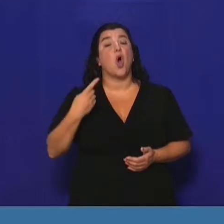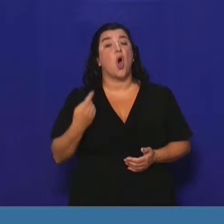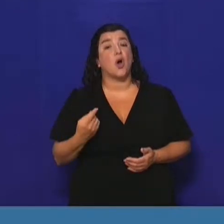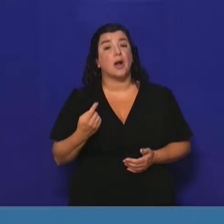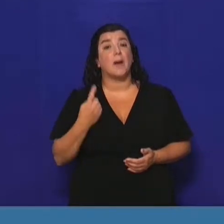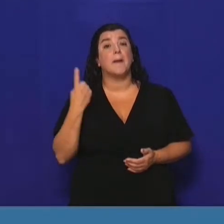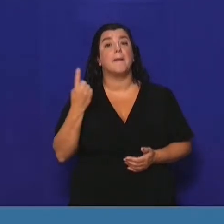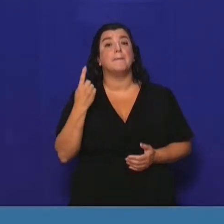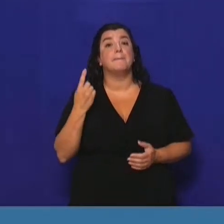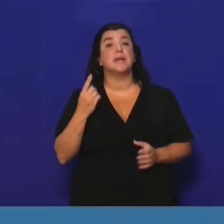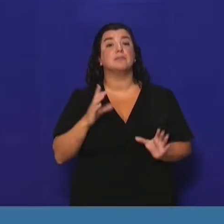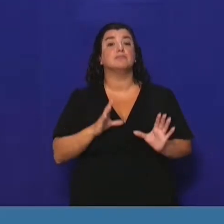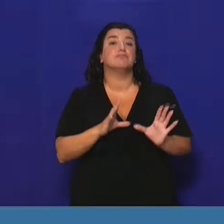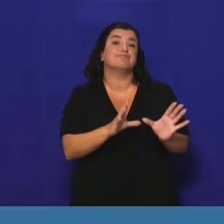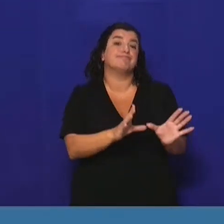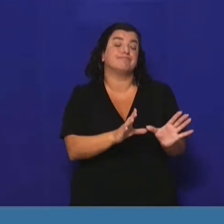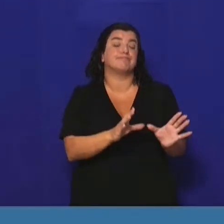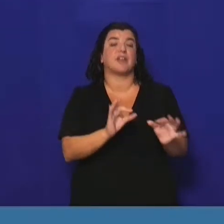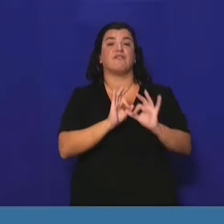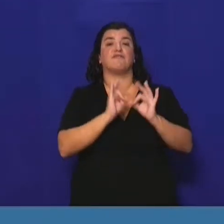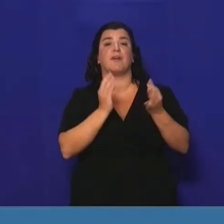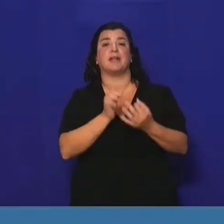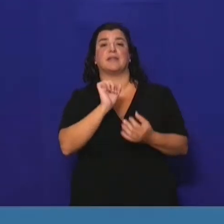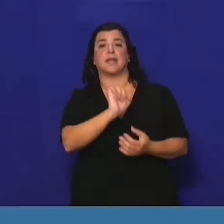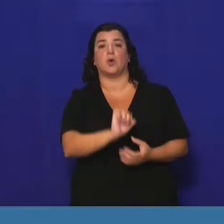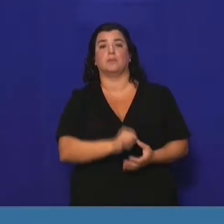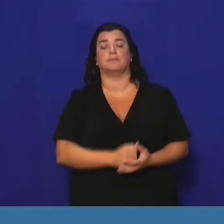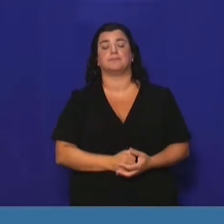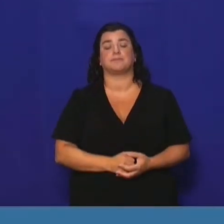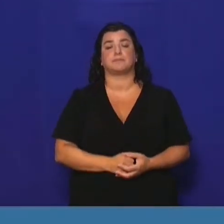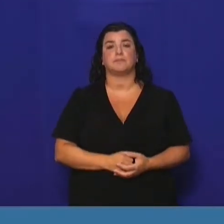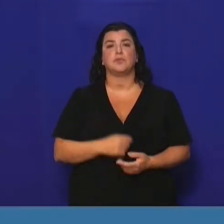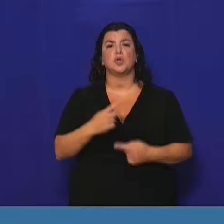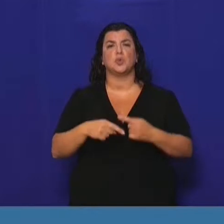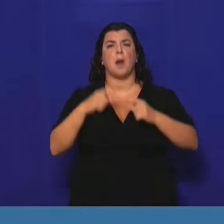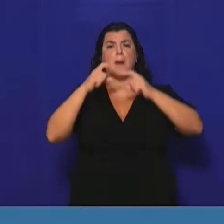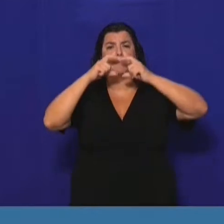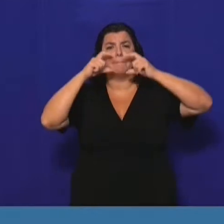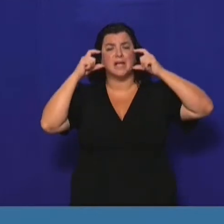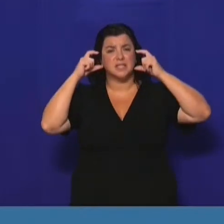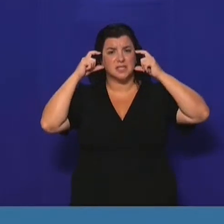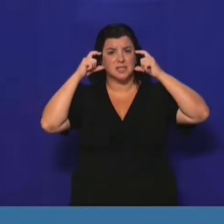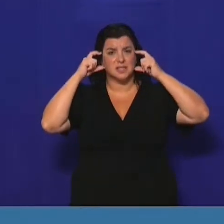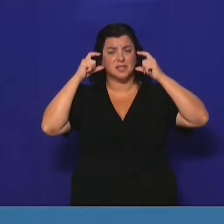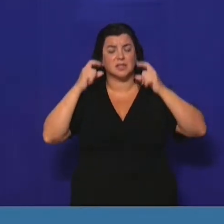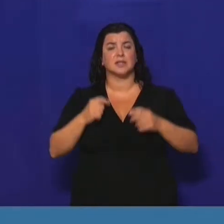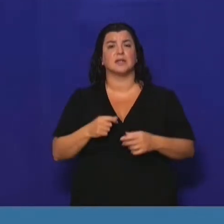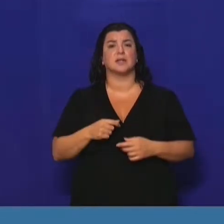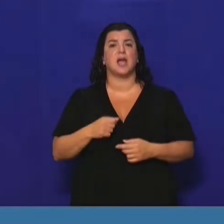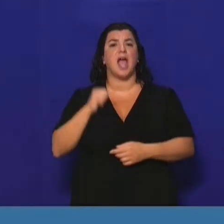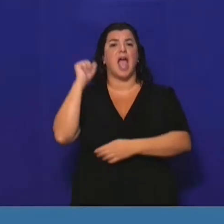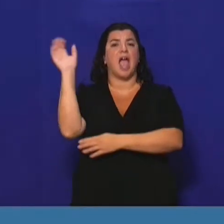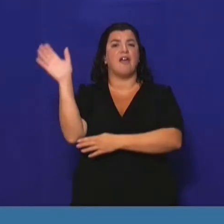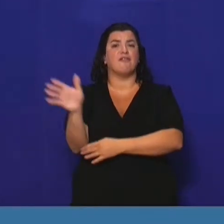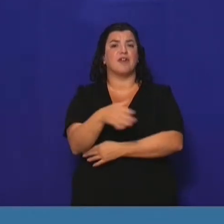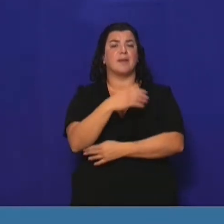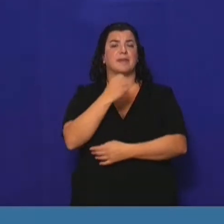li kienu bħala cases jew il-familji tagħhom. Fuq il-maskri minnaħa tal-Environmental Health Officer